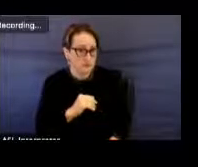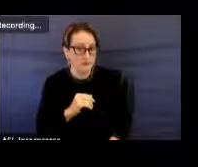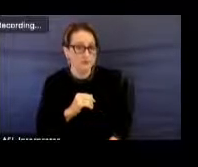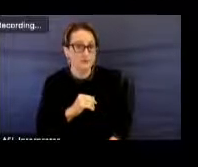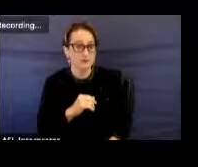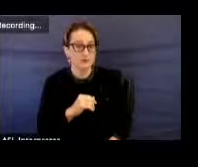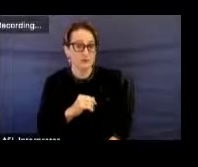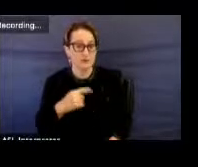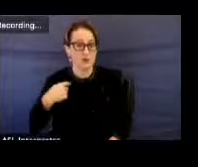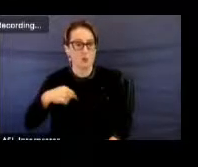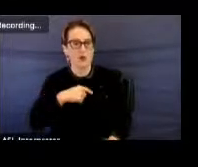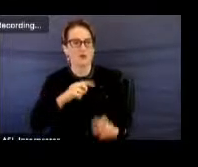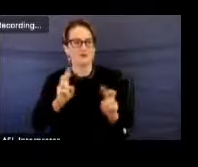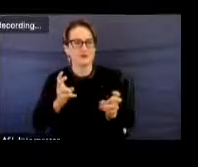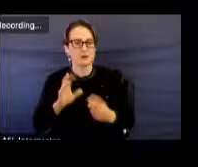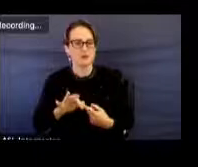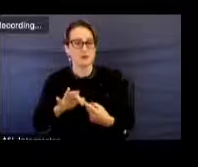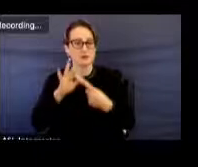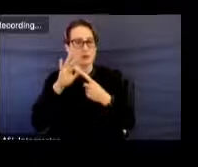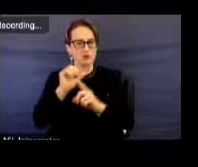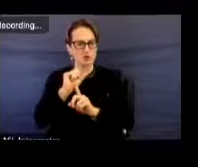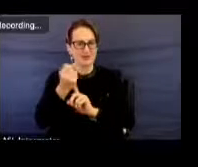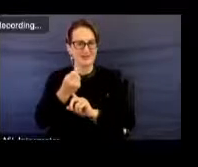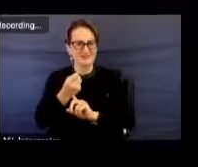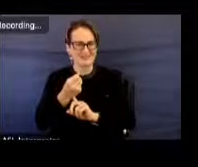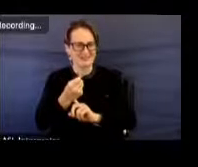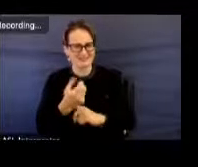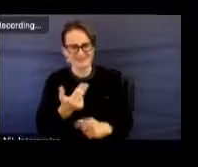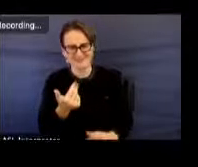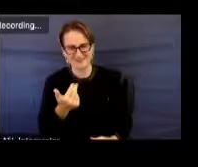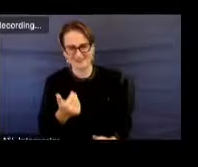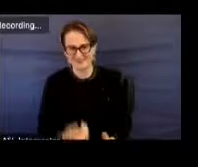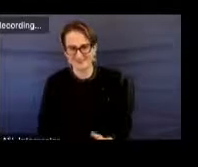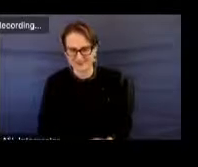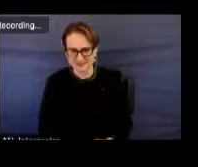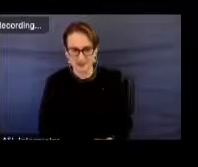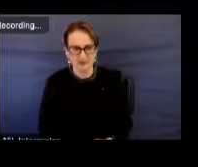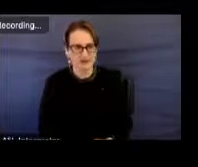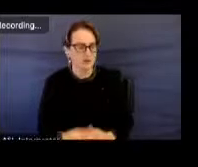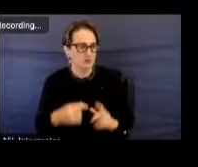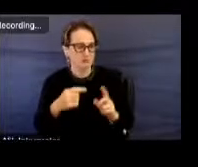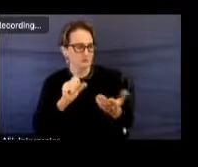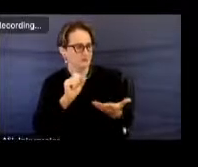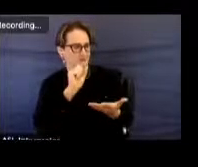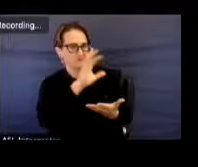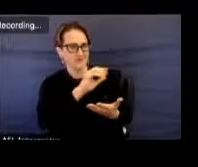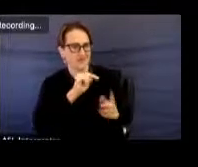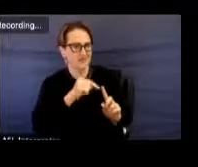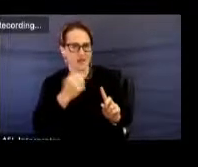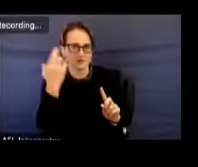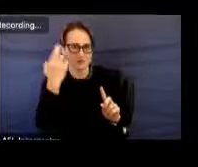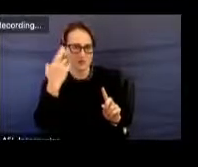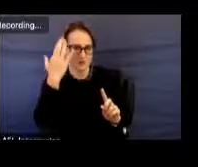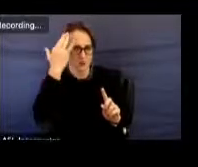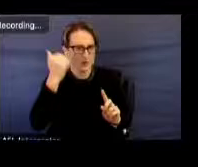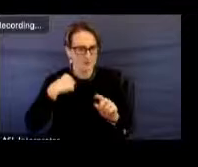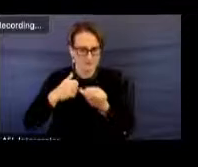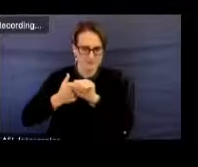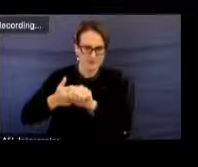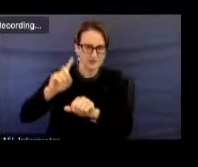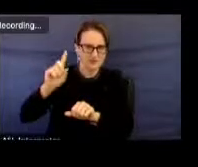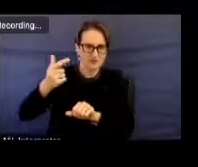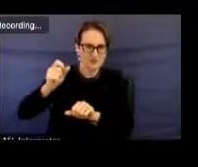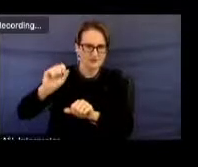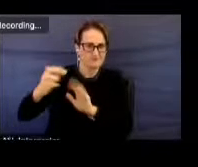purposes, we're a special case. And this is why we can't do it. And I think that's a